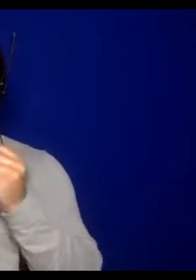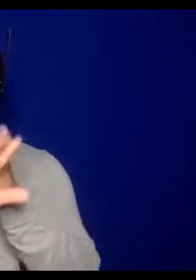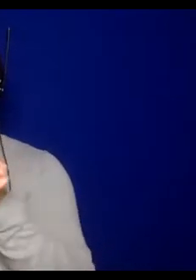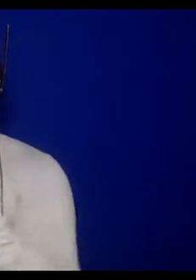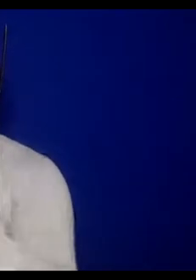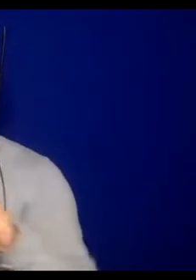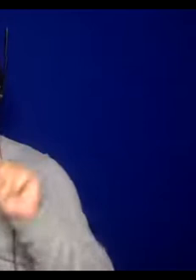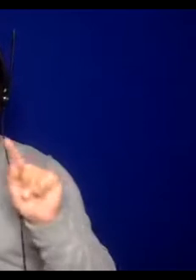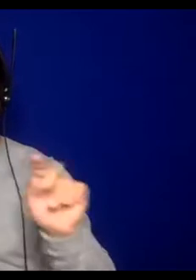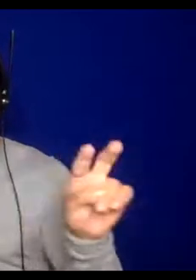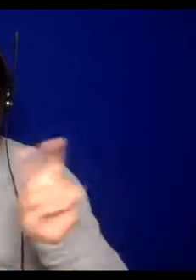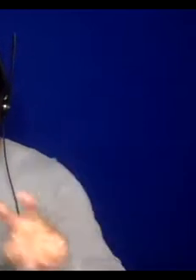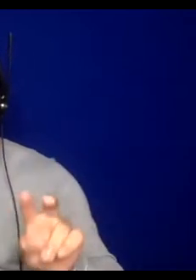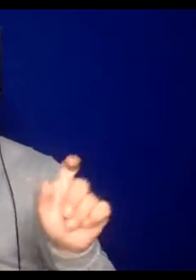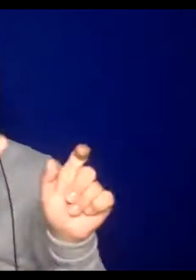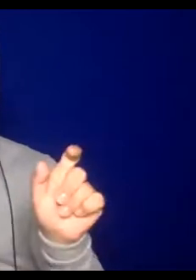Can you?